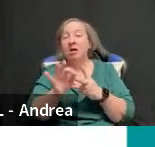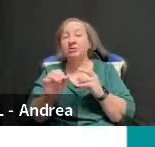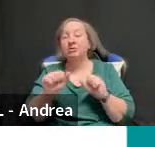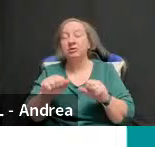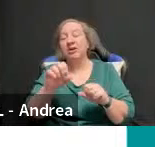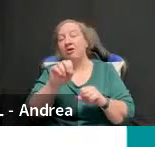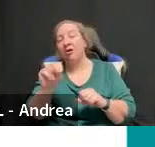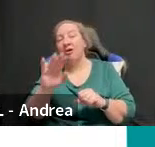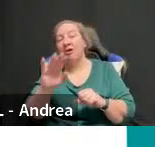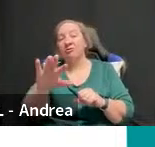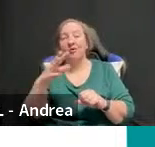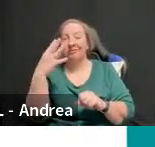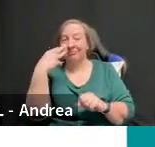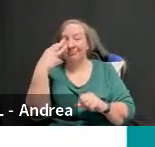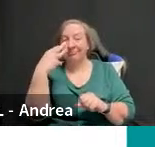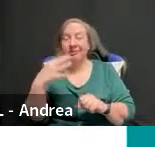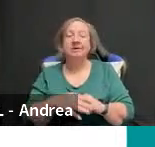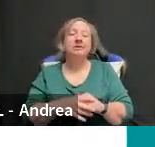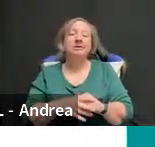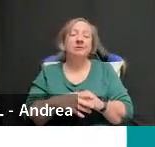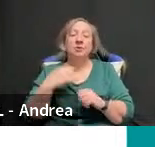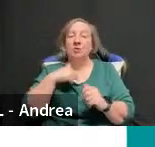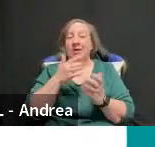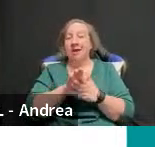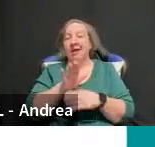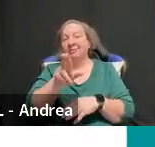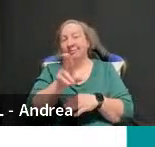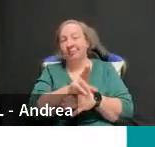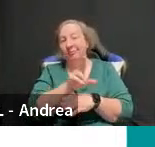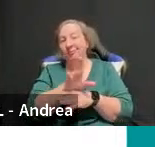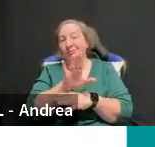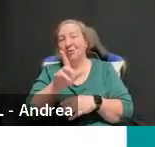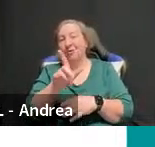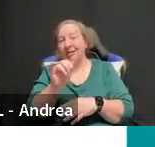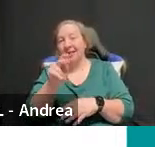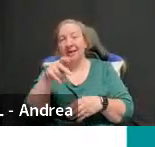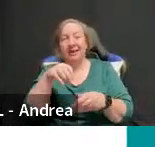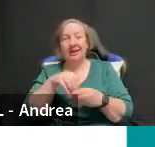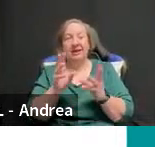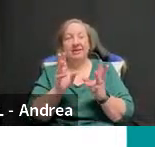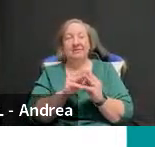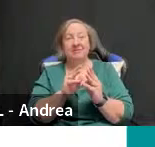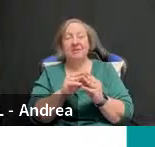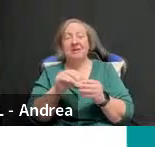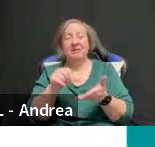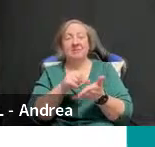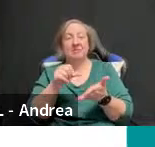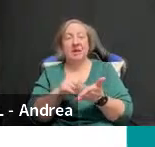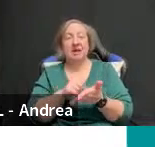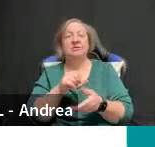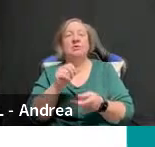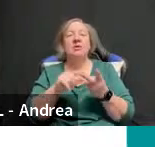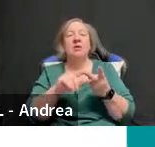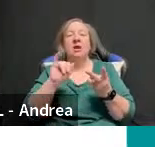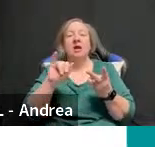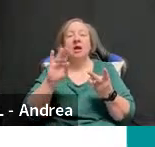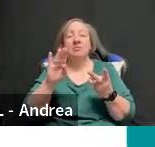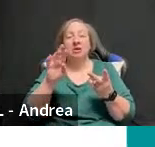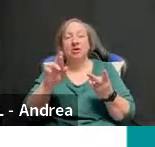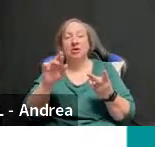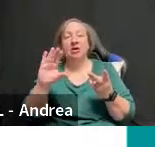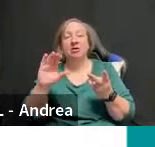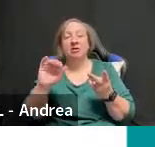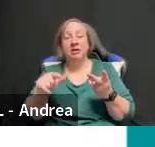your web camera. We ask that you use the link located in the meeting description on the YouTube meeting page or on the IBR CAG